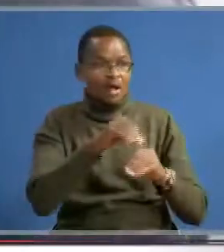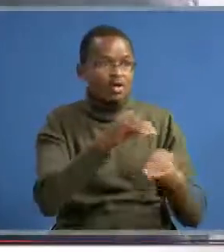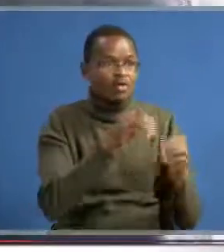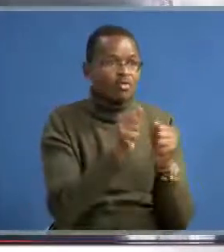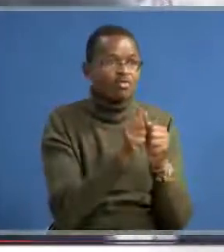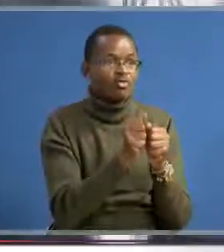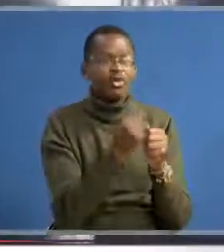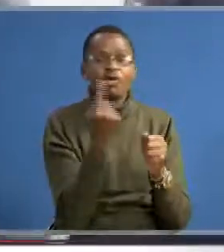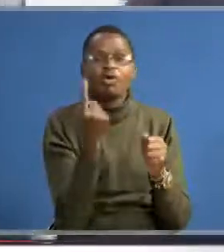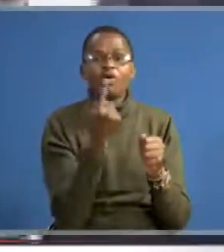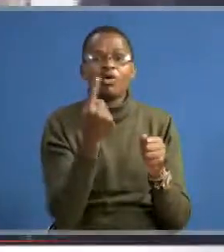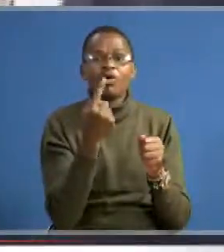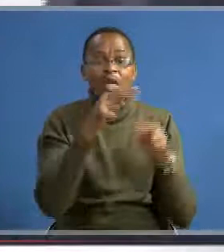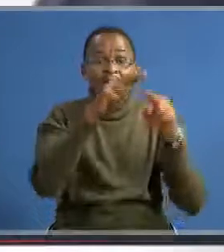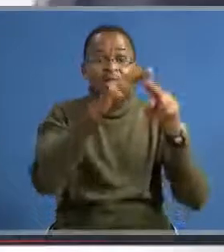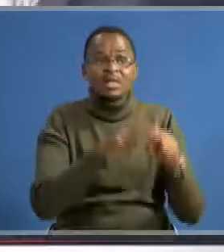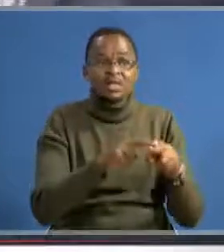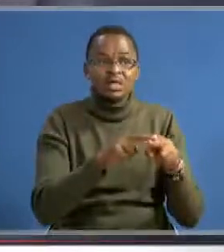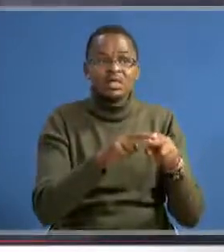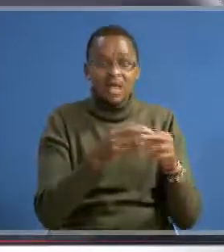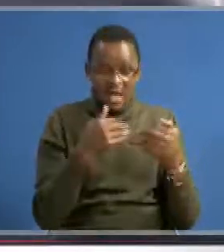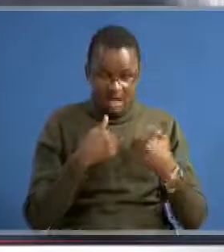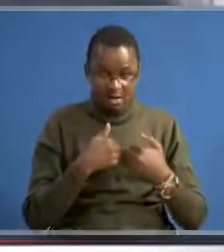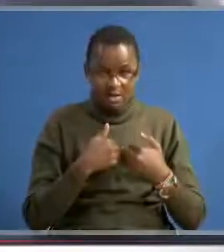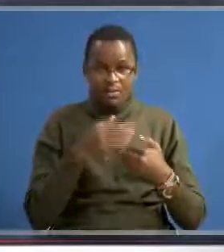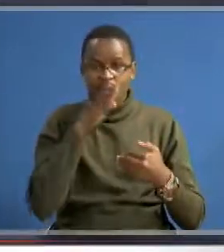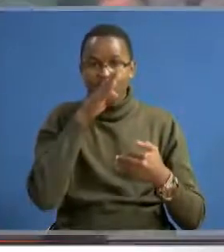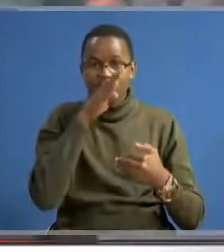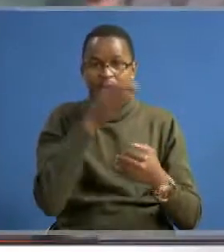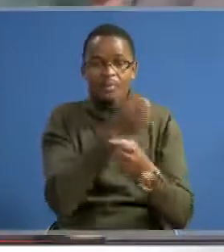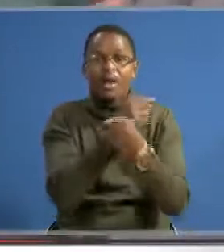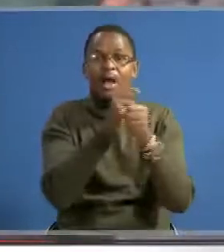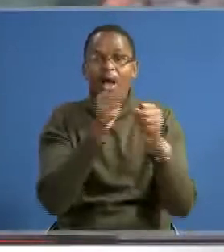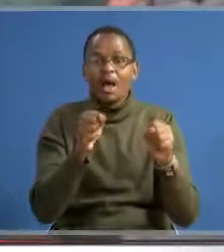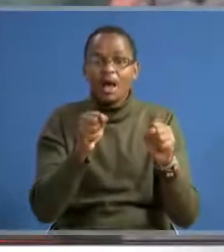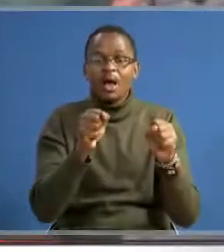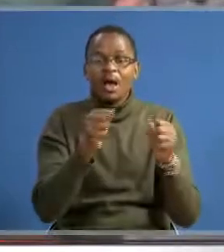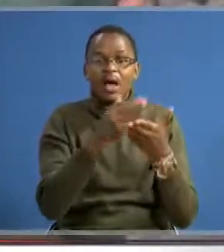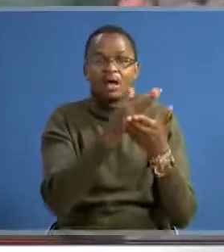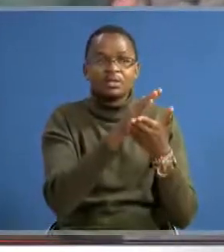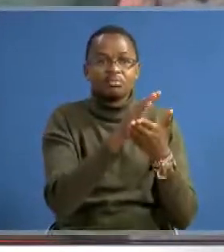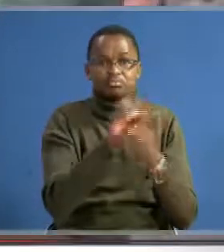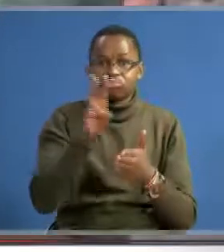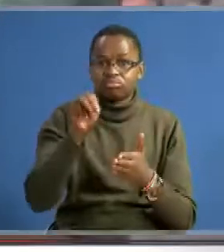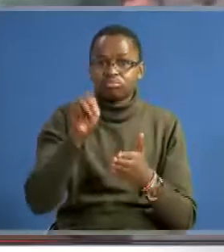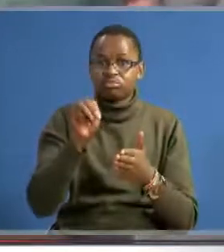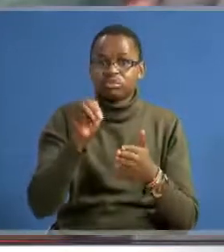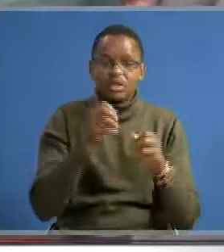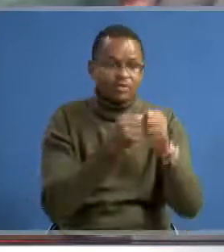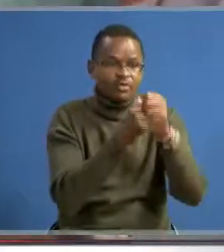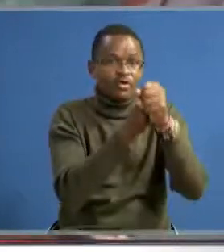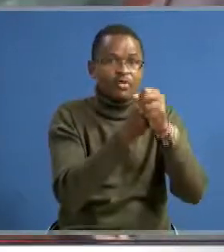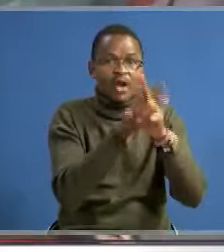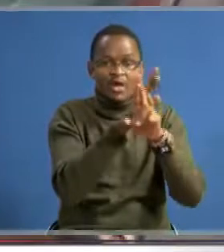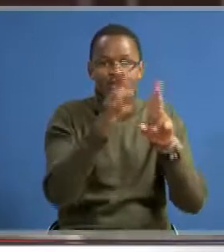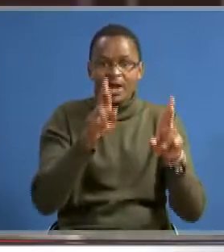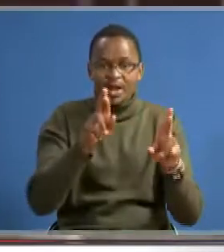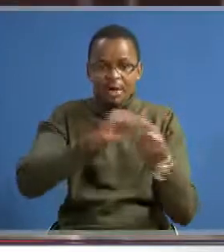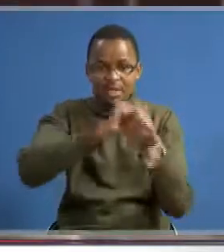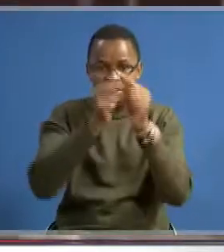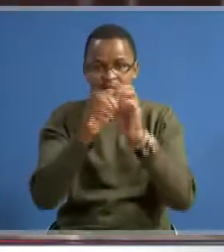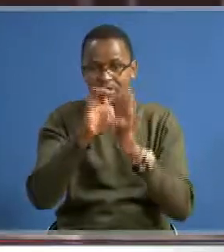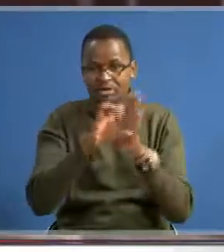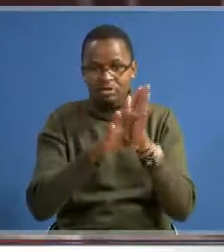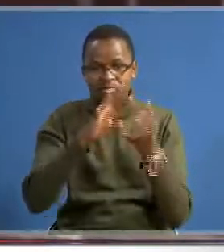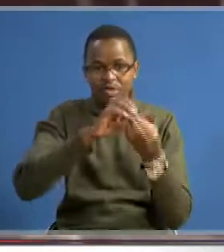with only superior seat to the one they currently hold being presidency, a section of them backing the referendum calls so as